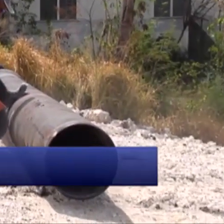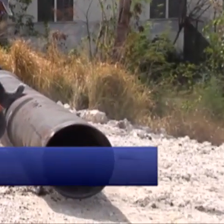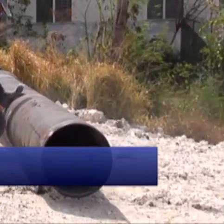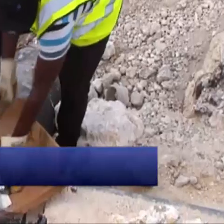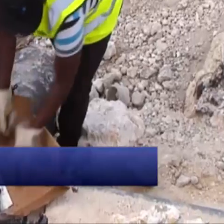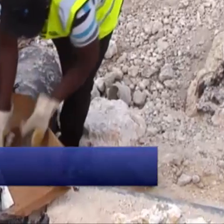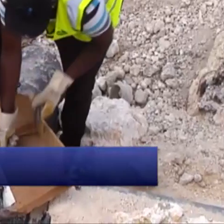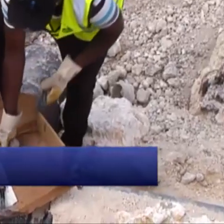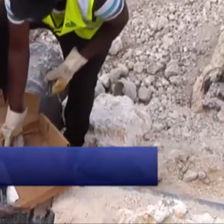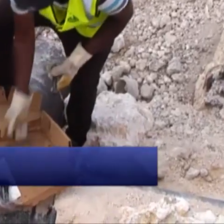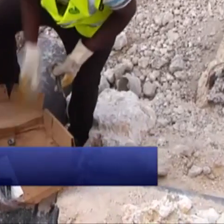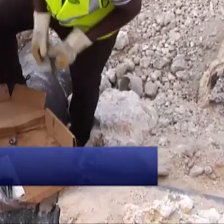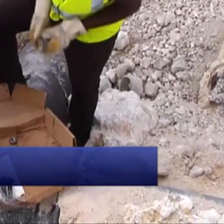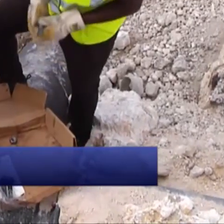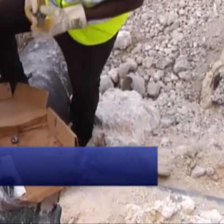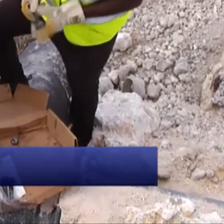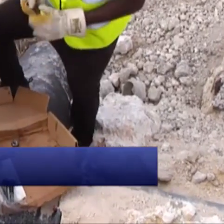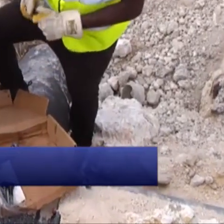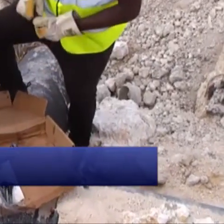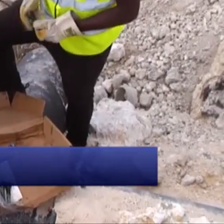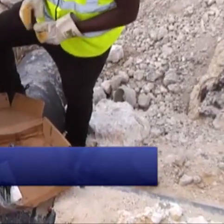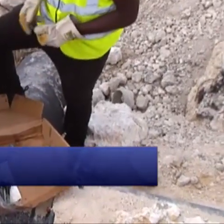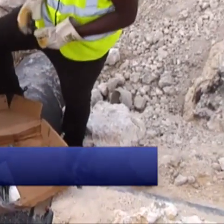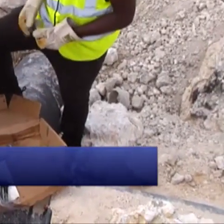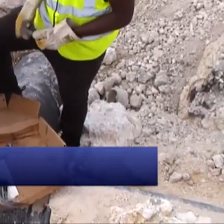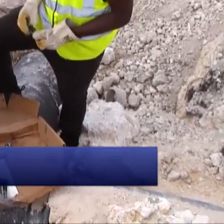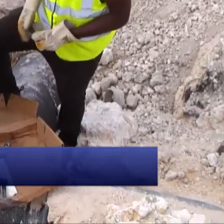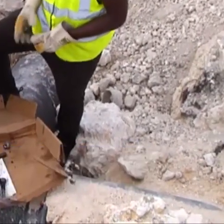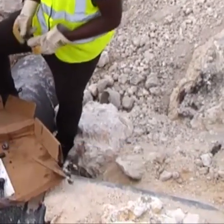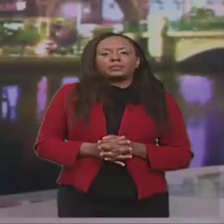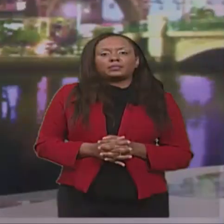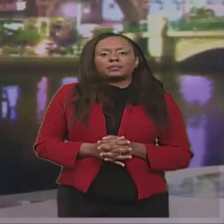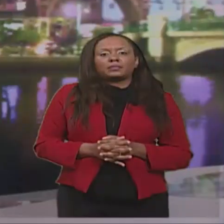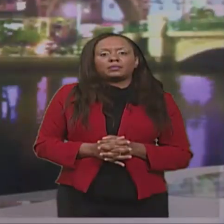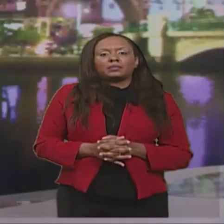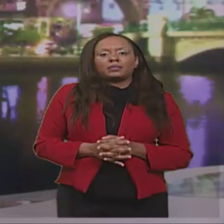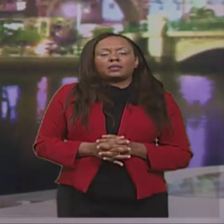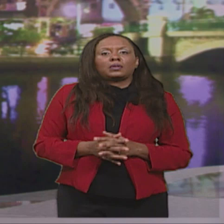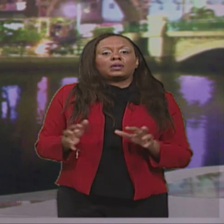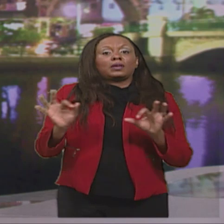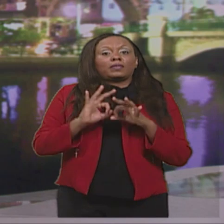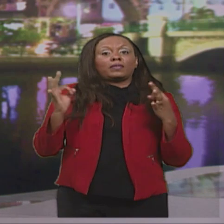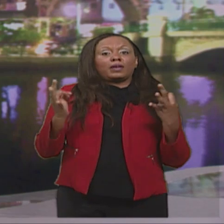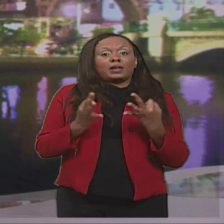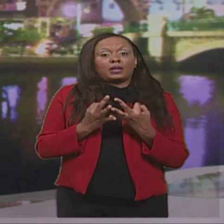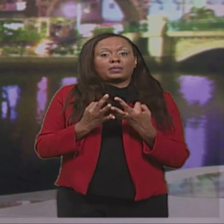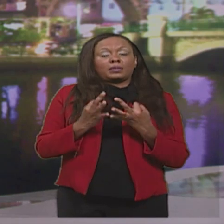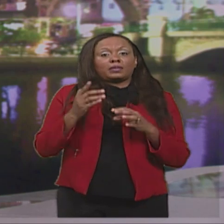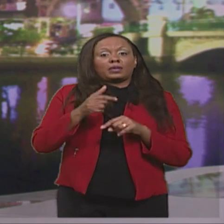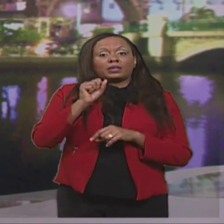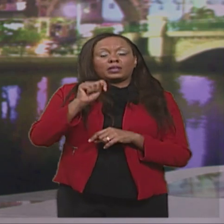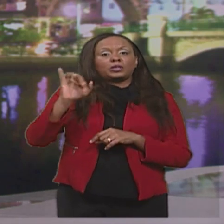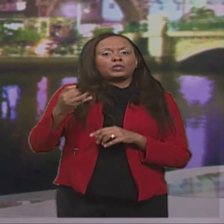in and do significant repairs to the problem area. A St. Joseph family is holding on to